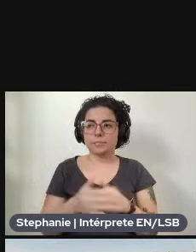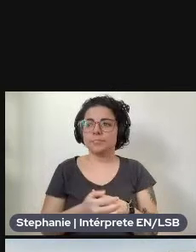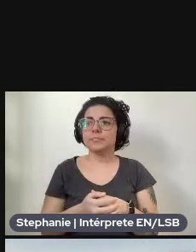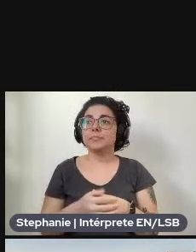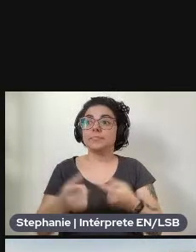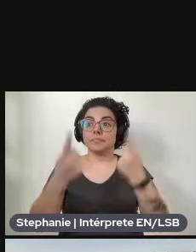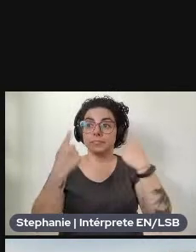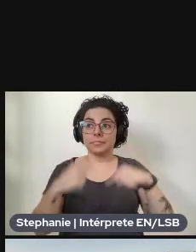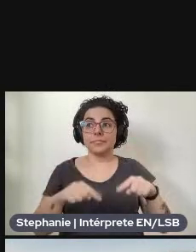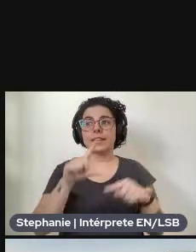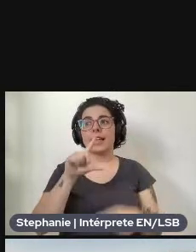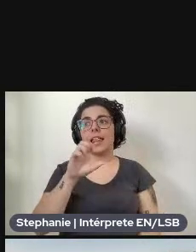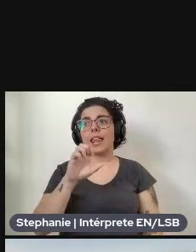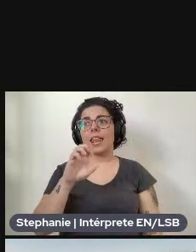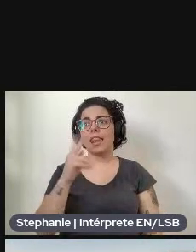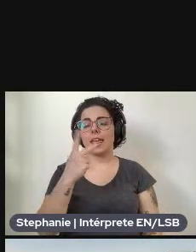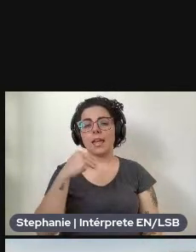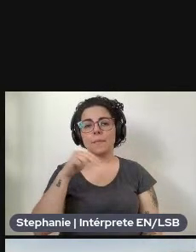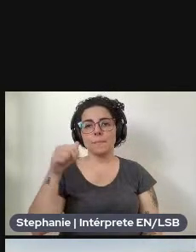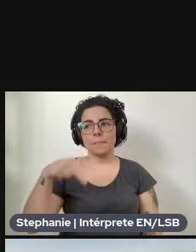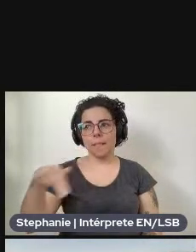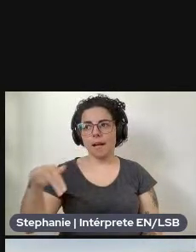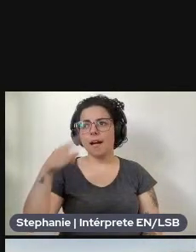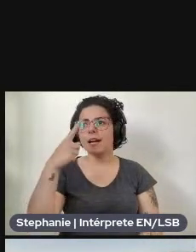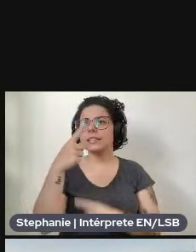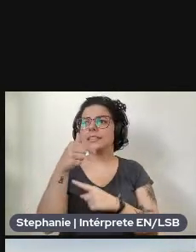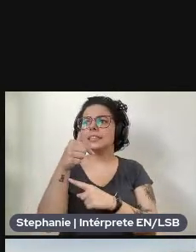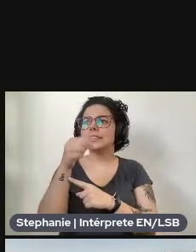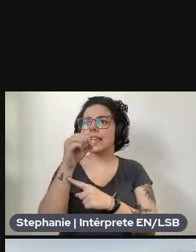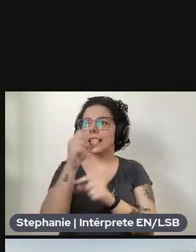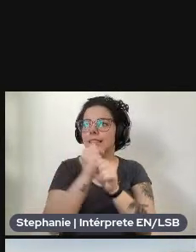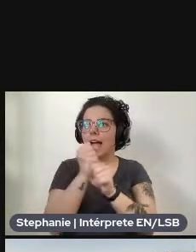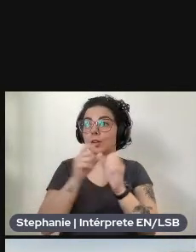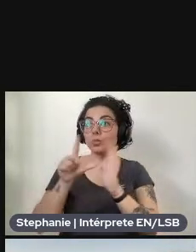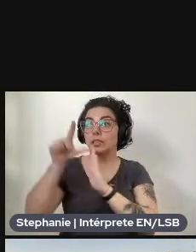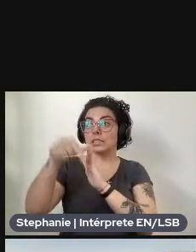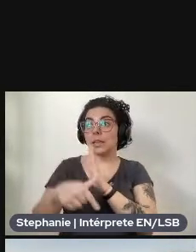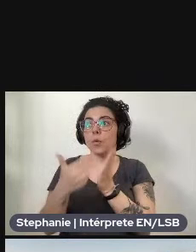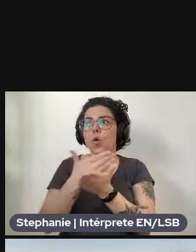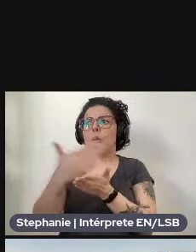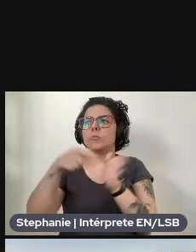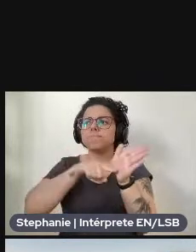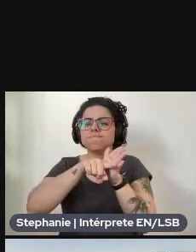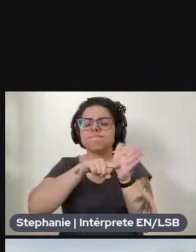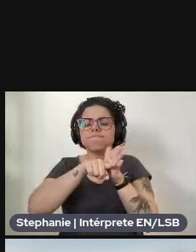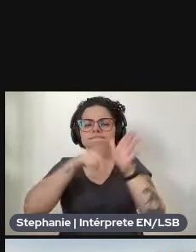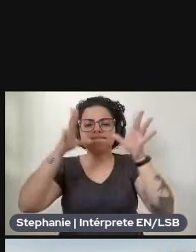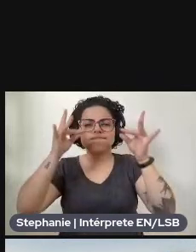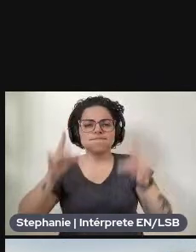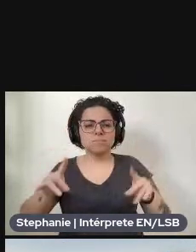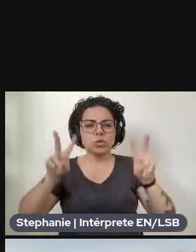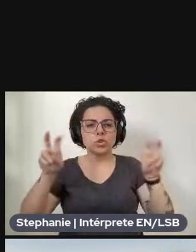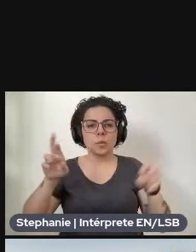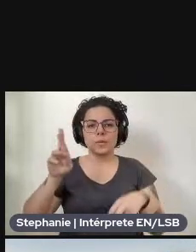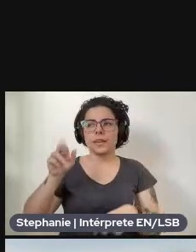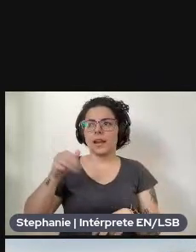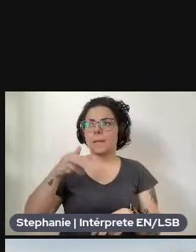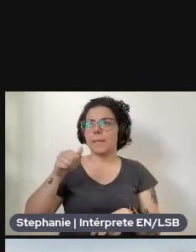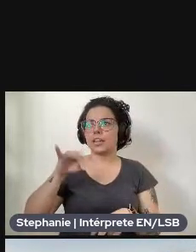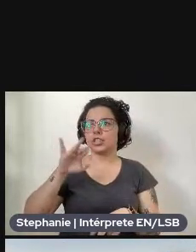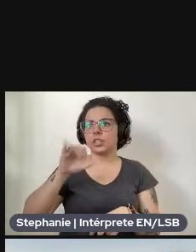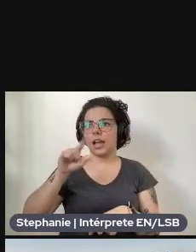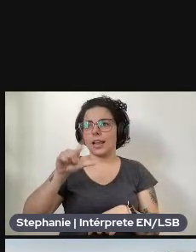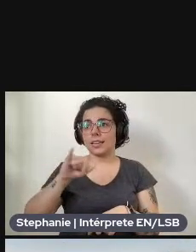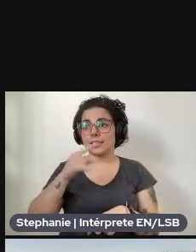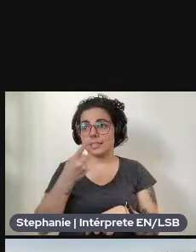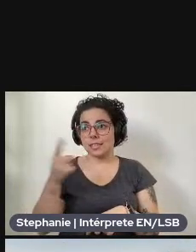Lehmann, who 70 years later started his detailed work on grammaticalization, which he then defined, as you can see